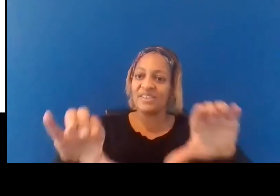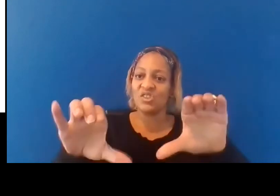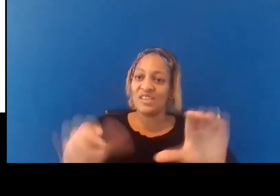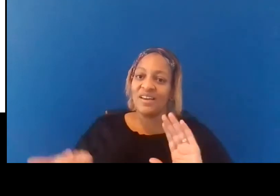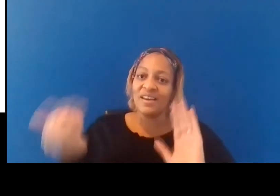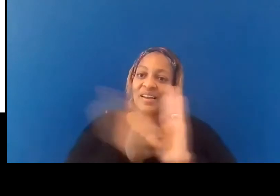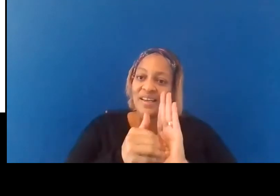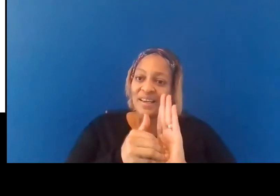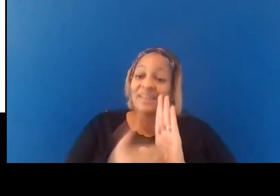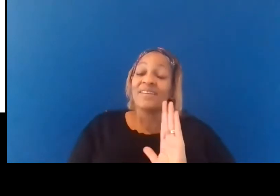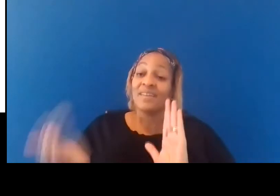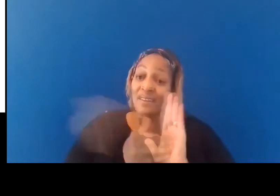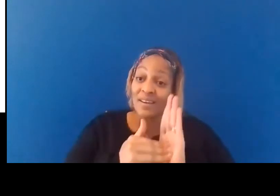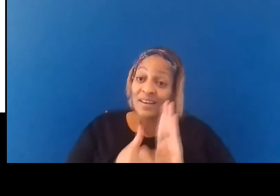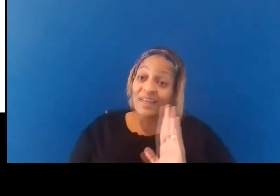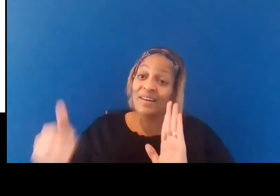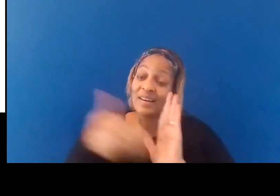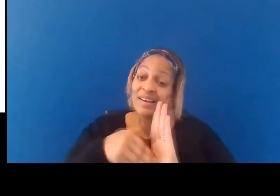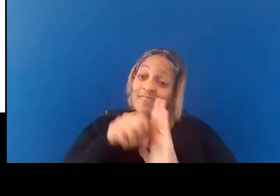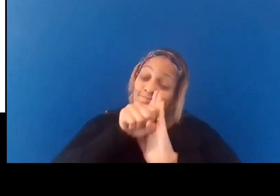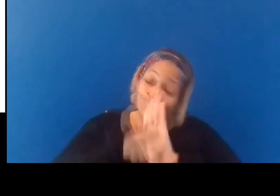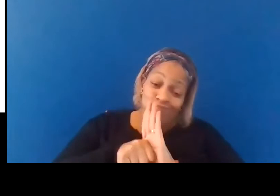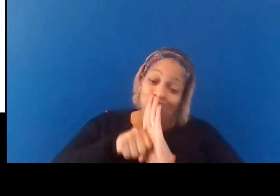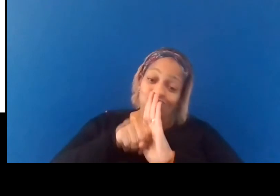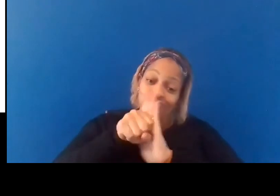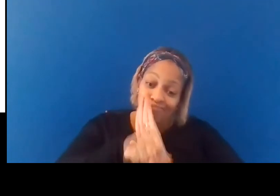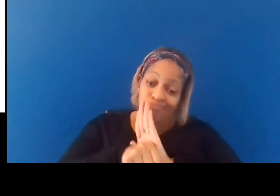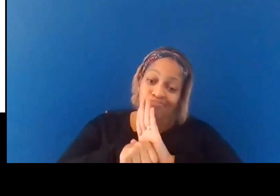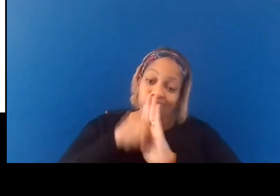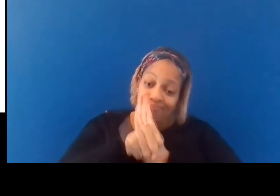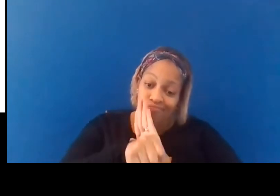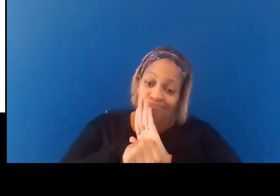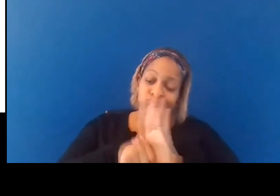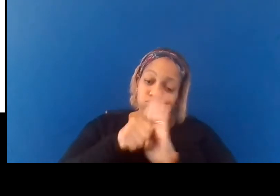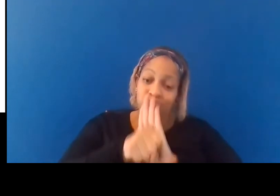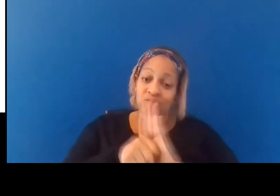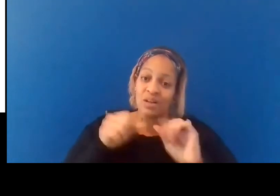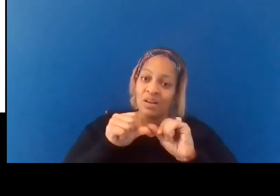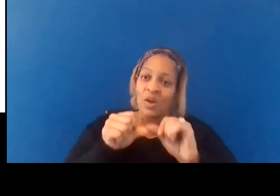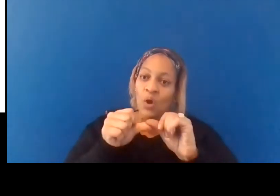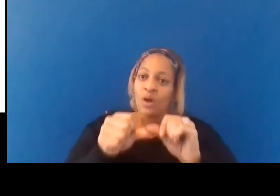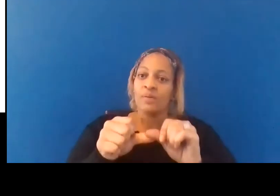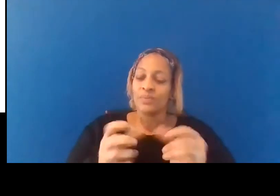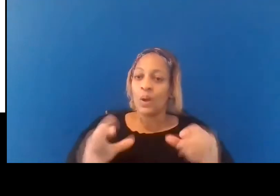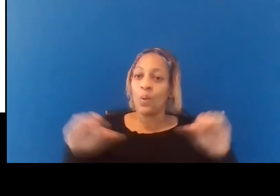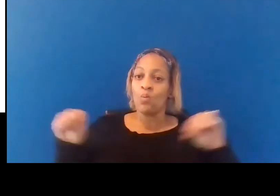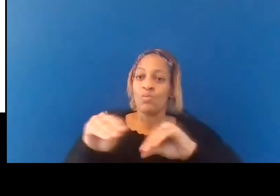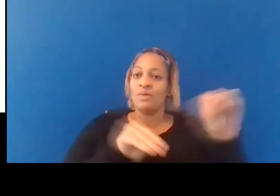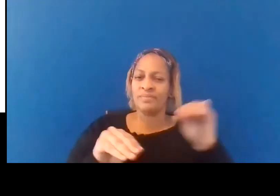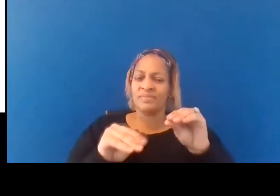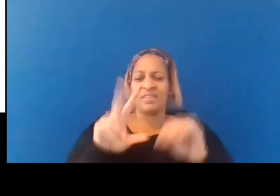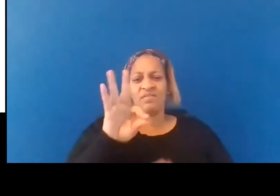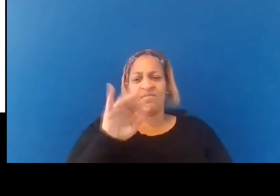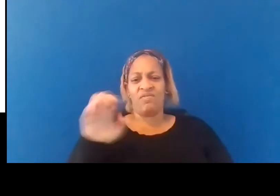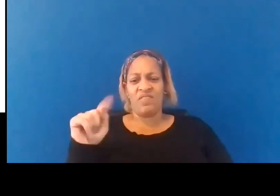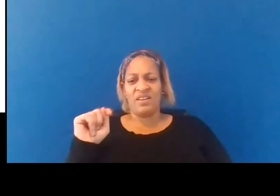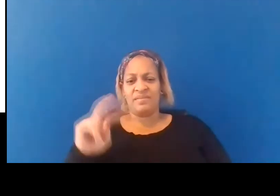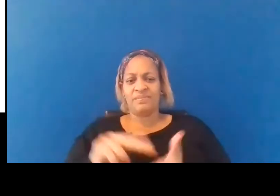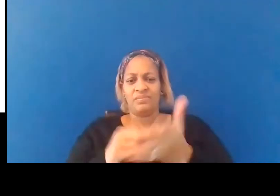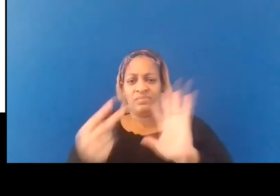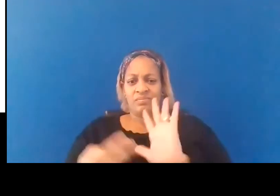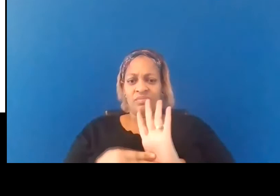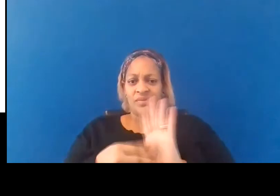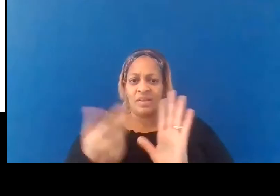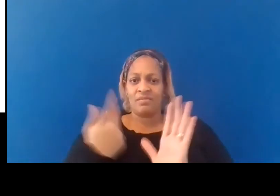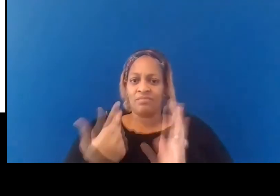and again and again. Now, move your feet. What does that mean? Because a lot of folks think move your feet, it just simply means